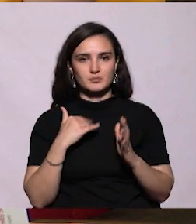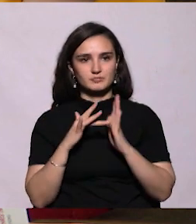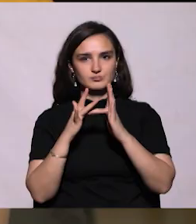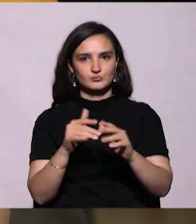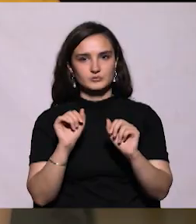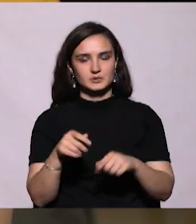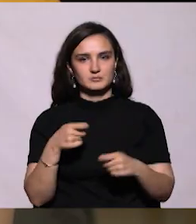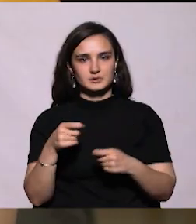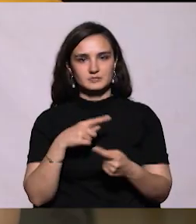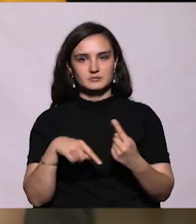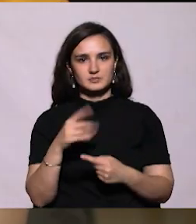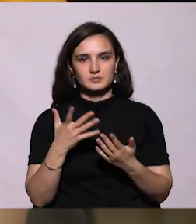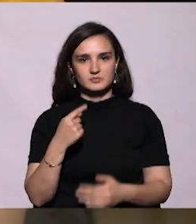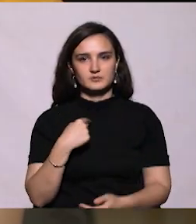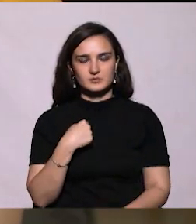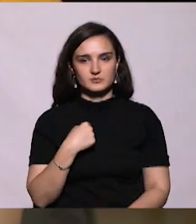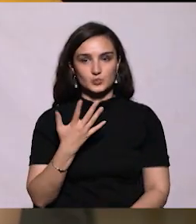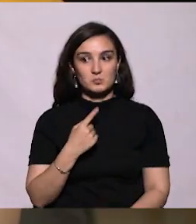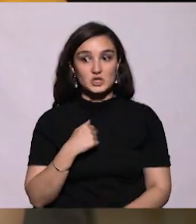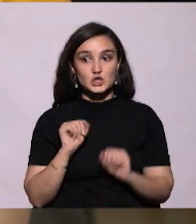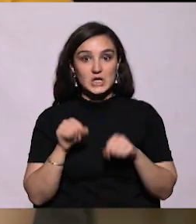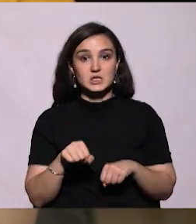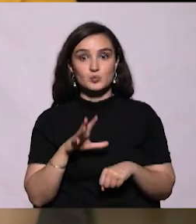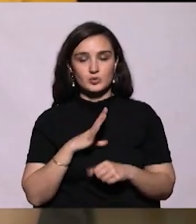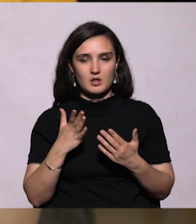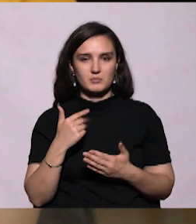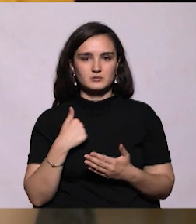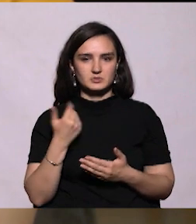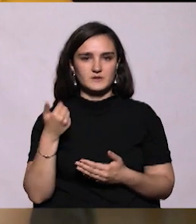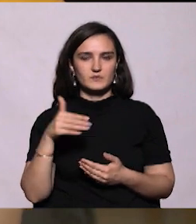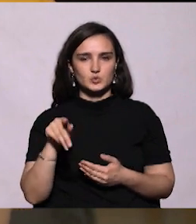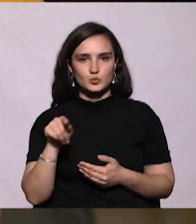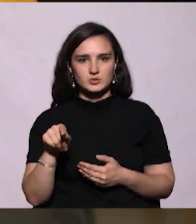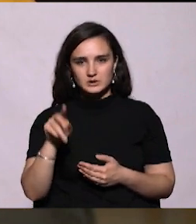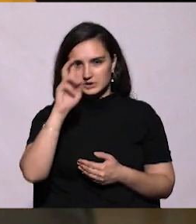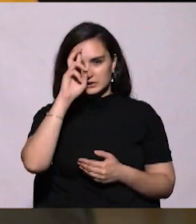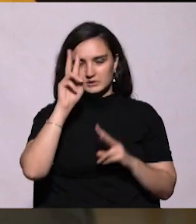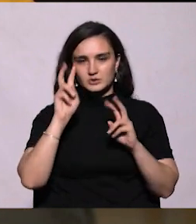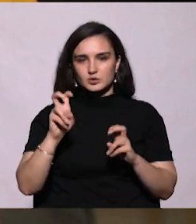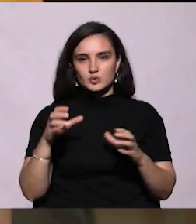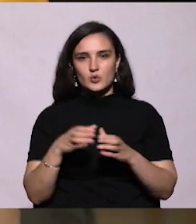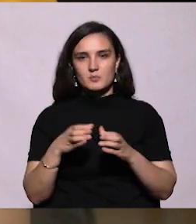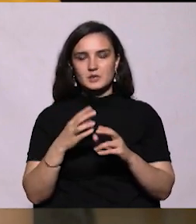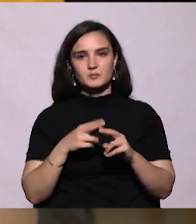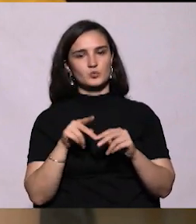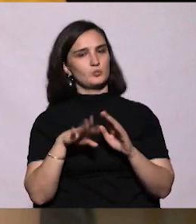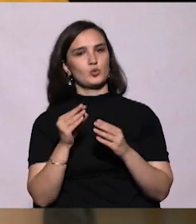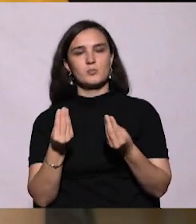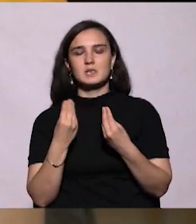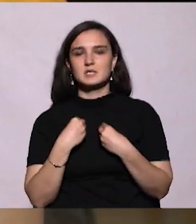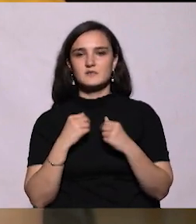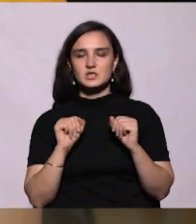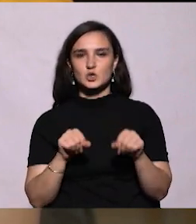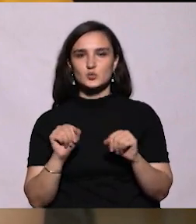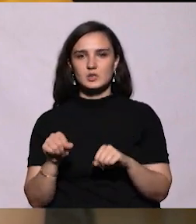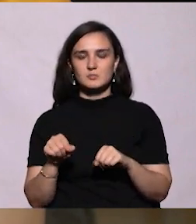Sophie? Well, if I had a chance, I would probably go for public company because it would give me